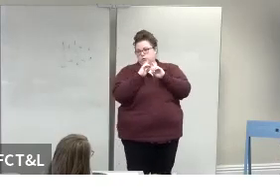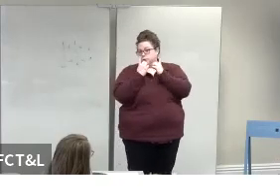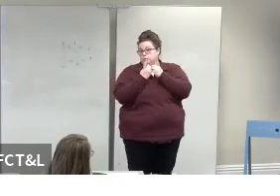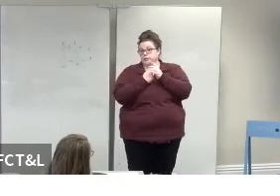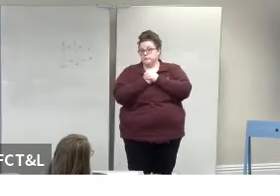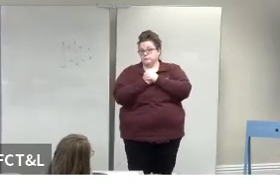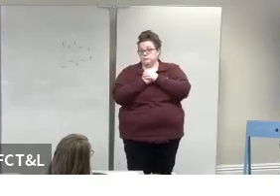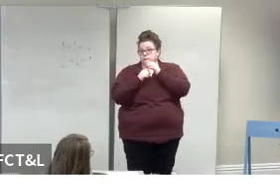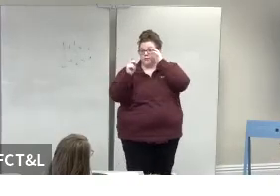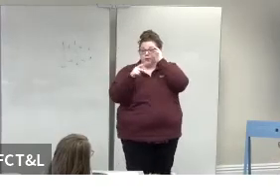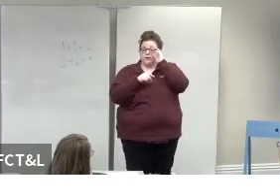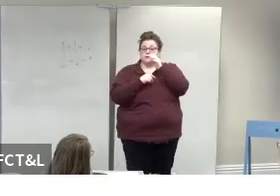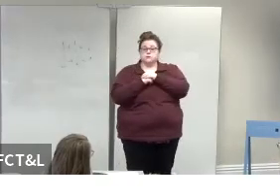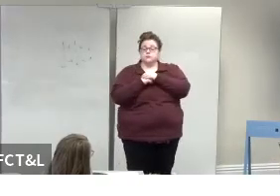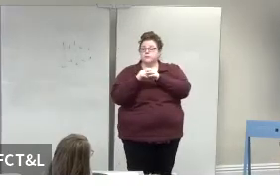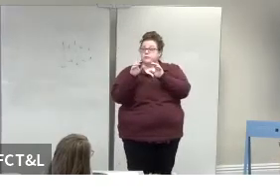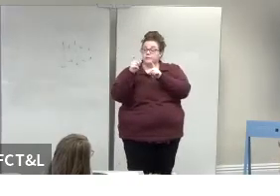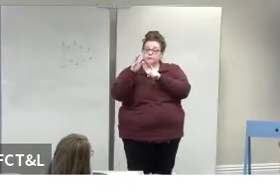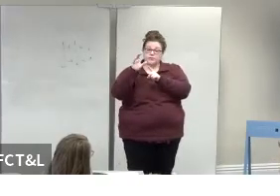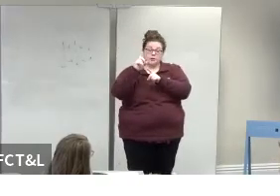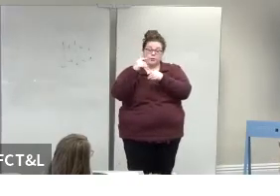of coursework. Just contact our department.